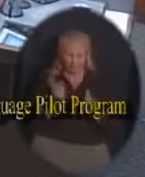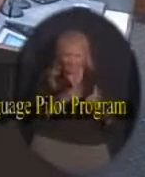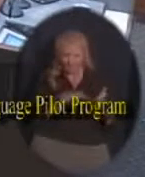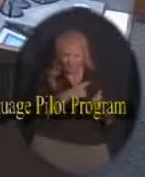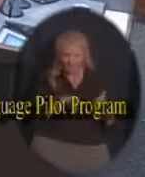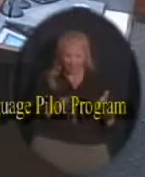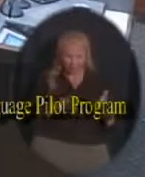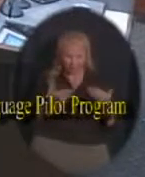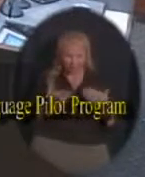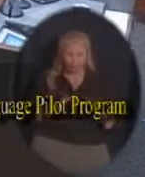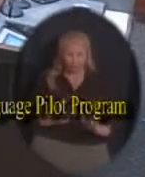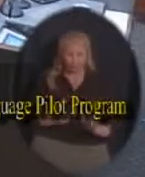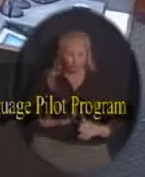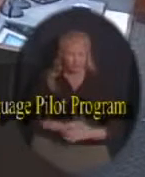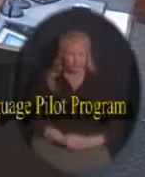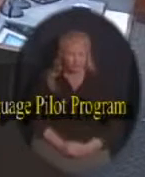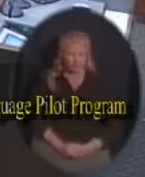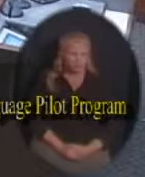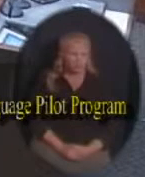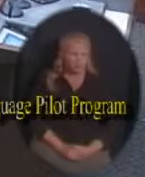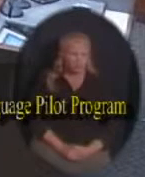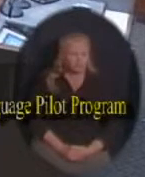I think that can be understood.